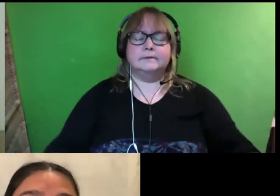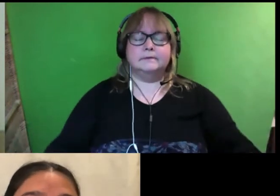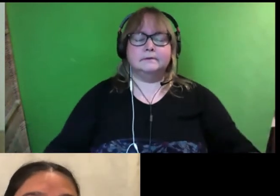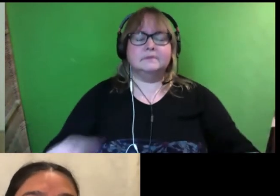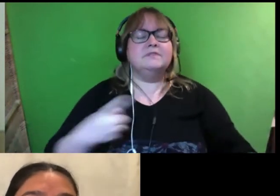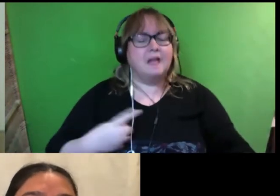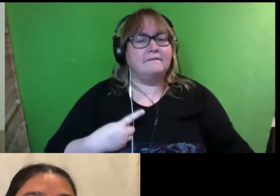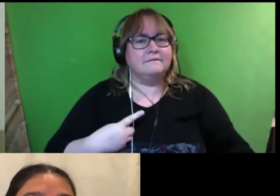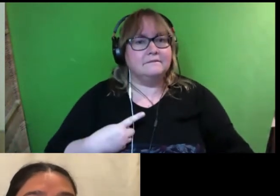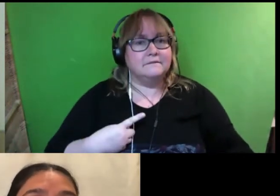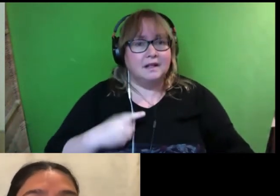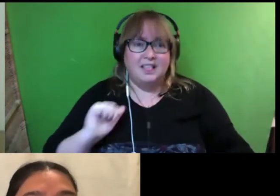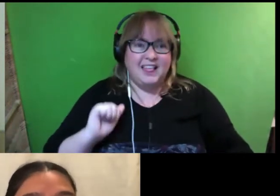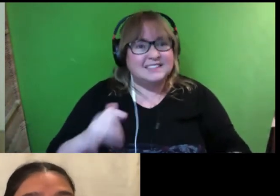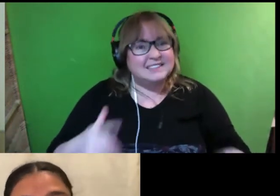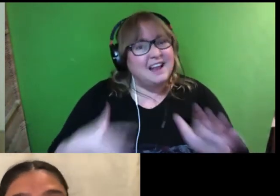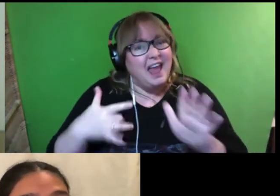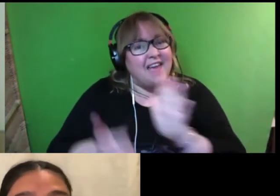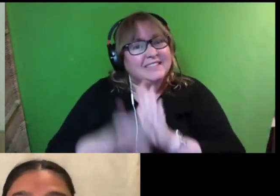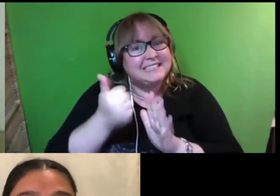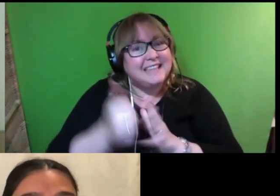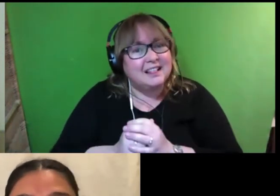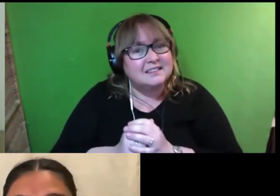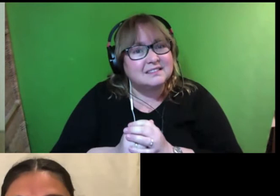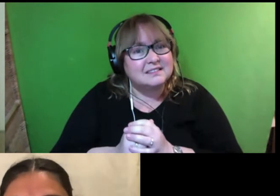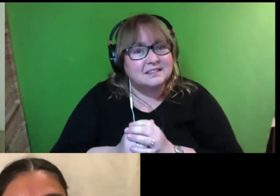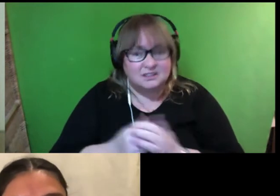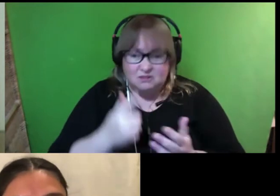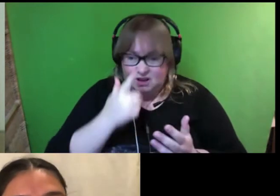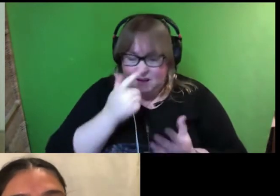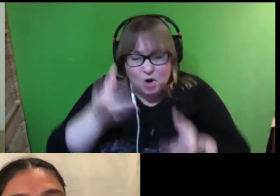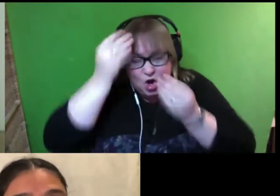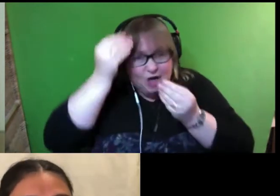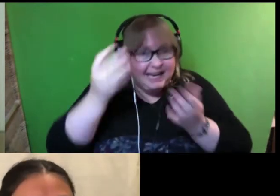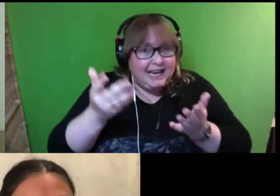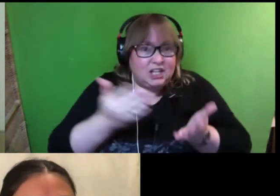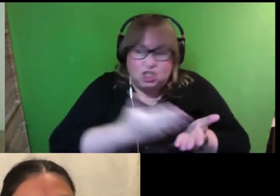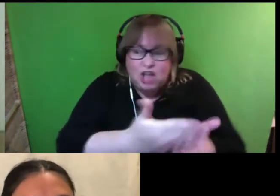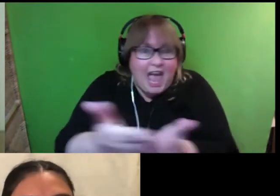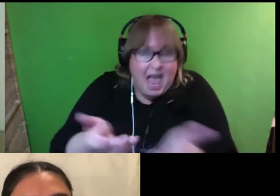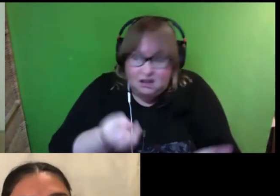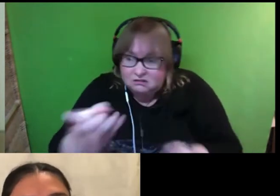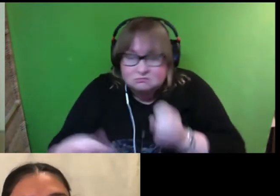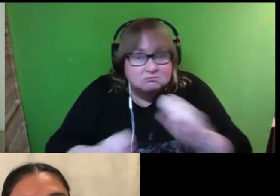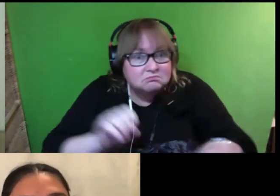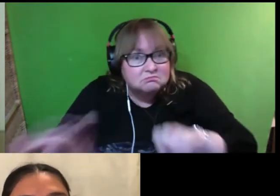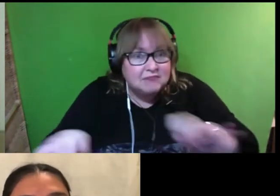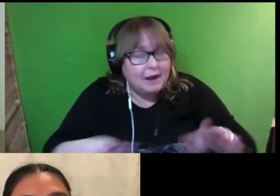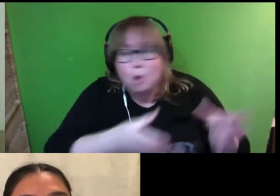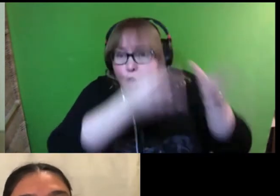learn for myself and share with others. I'm learning from really incredible teachers right now as well.